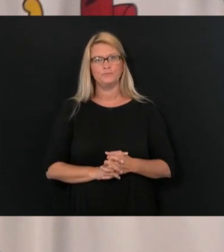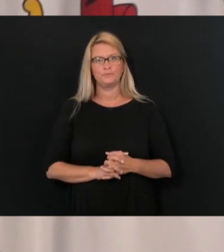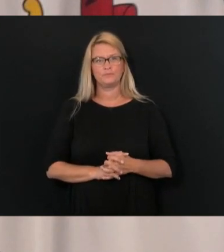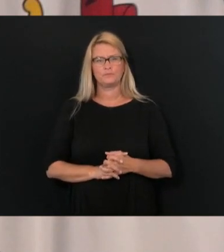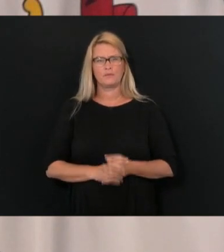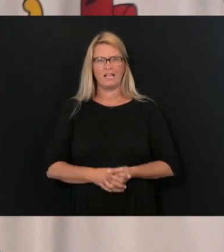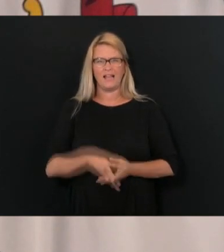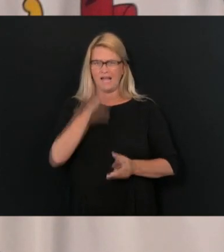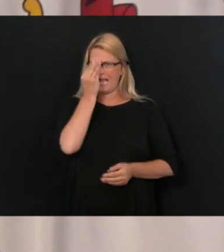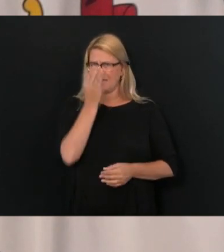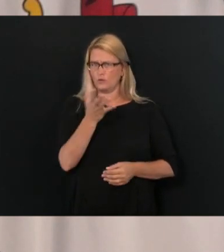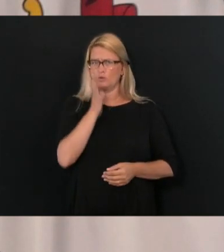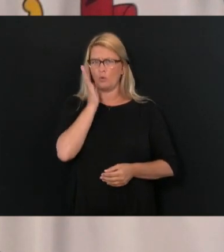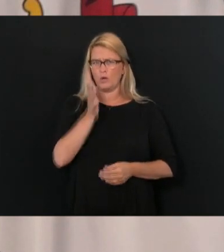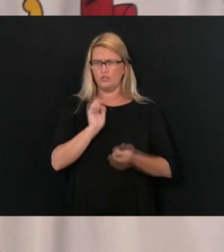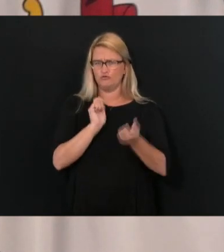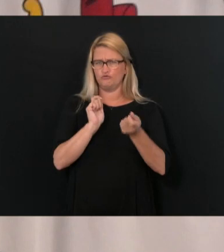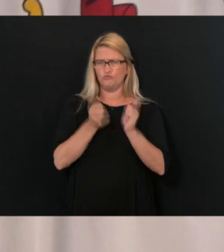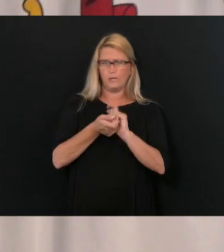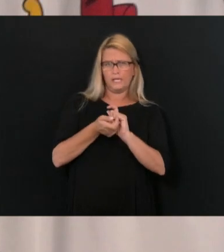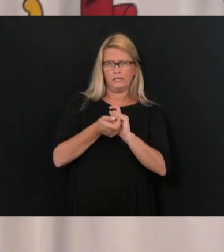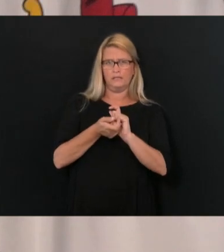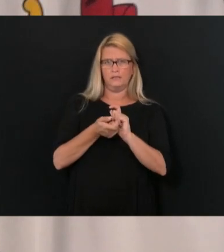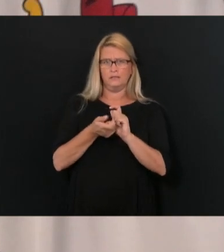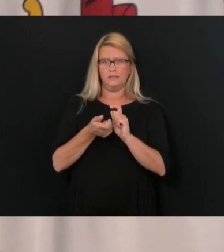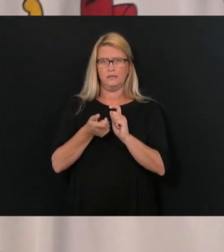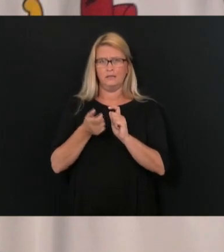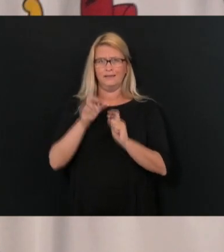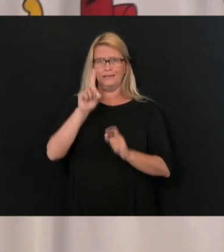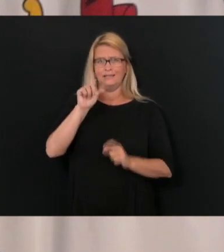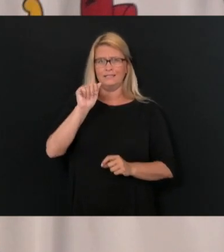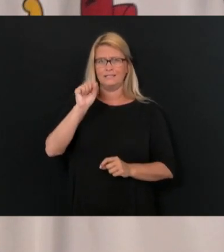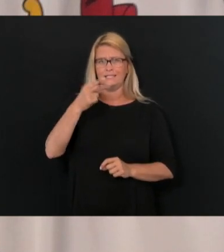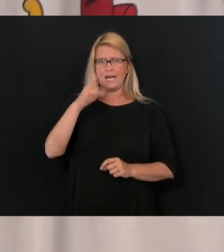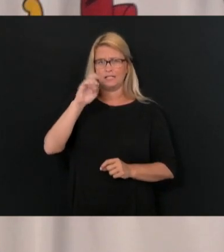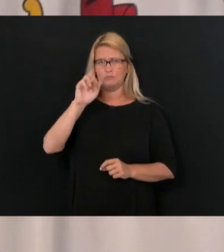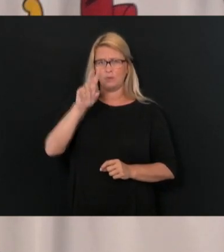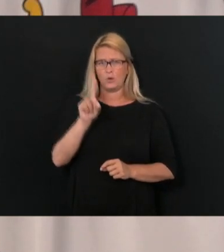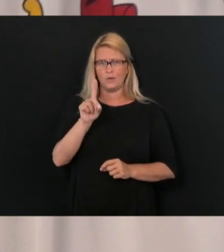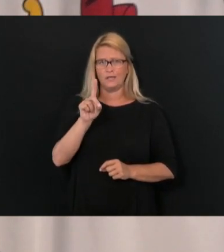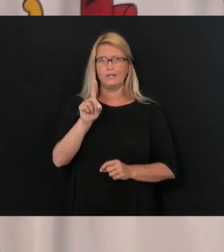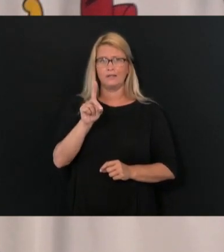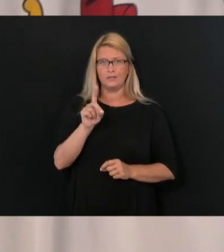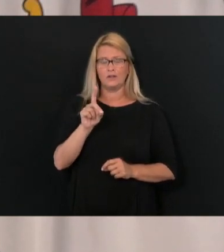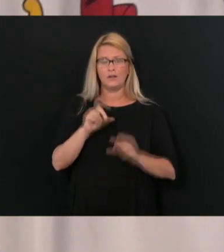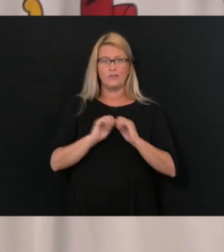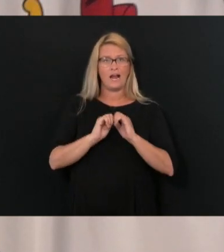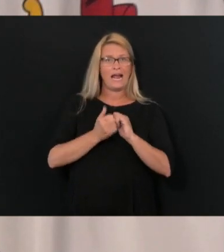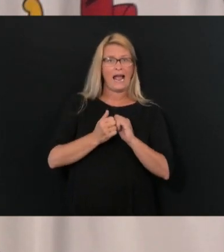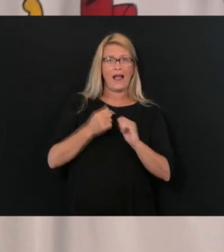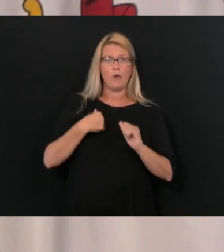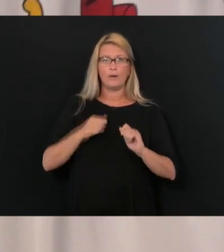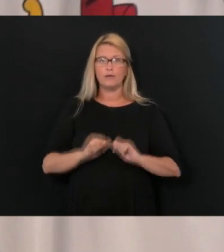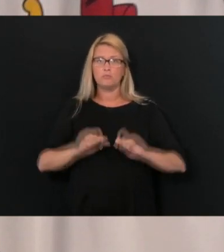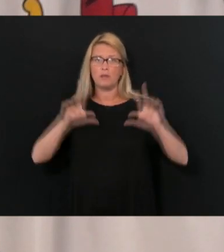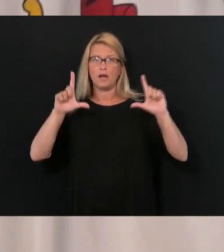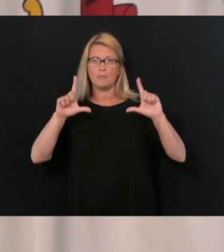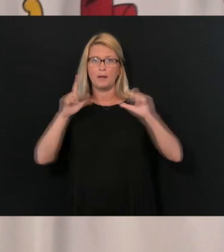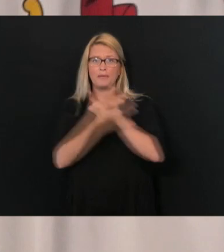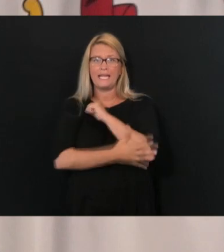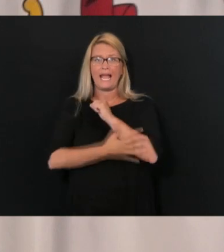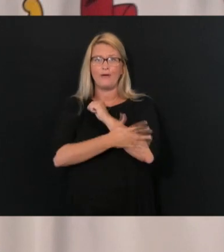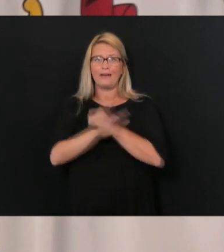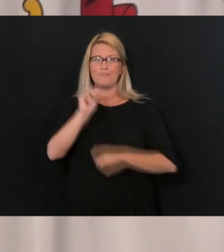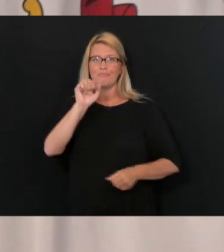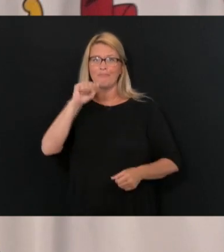tweak, our dashboard from the standpoint of how we're showing the county maps and